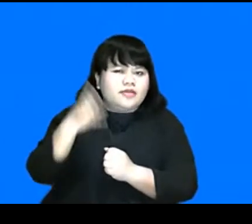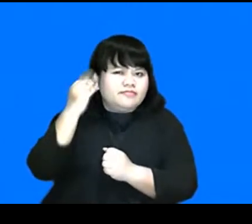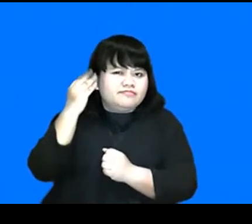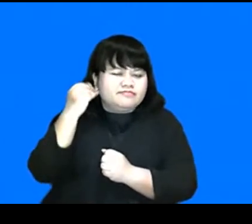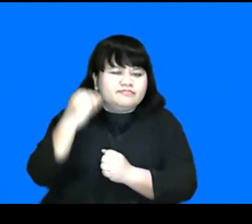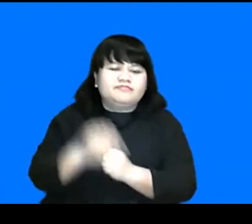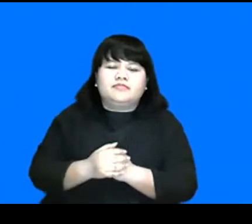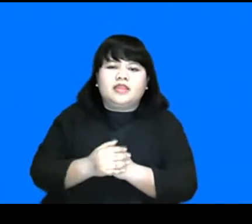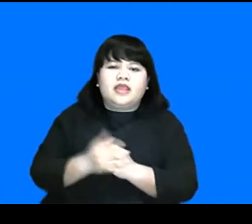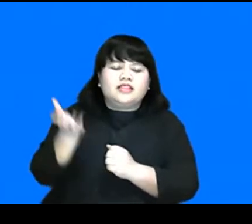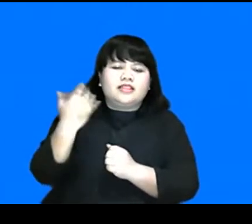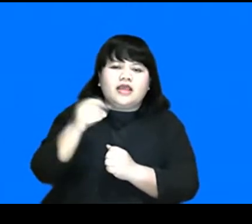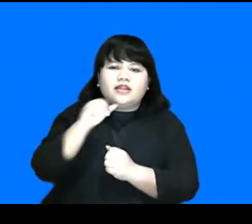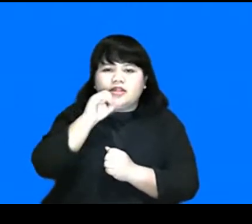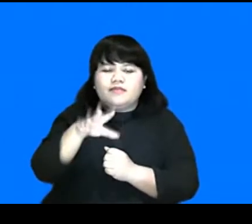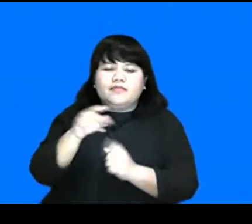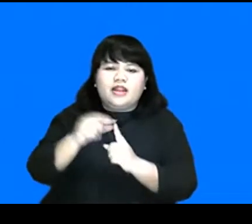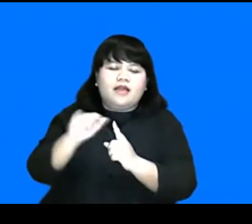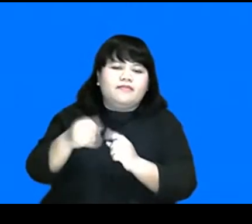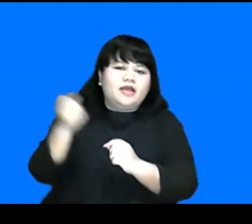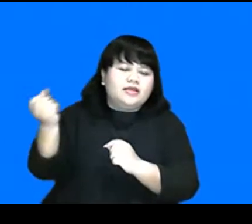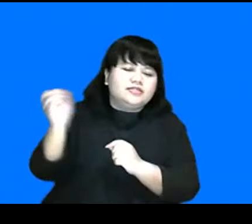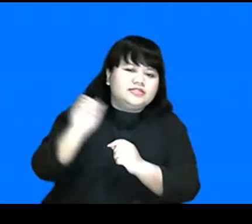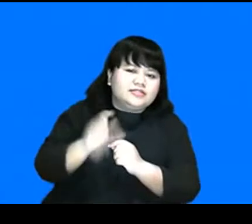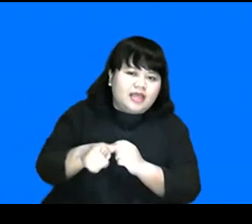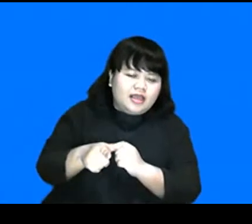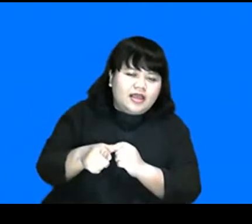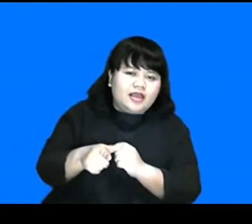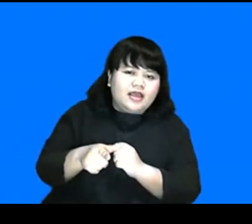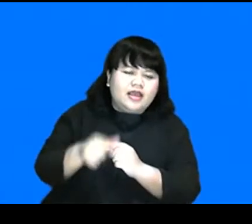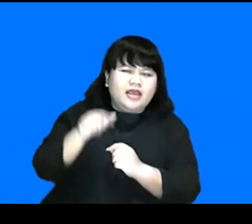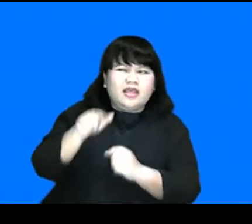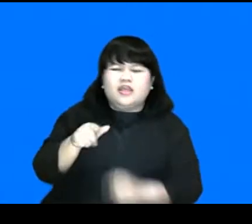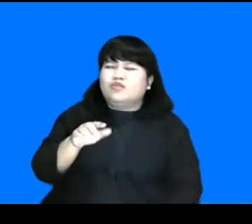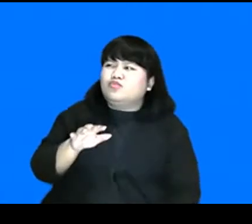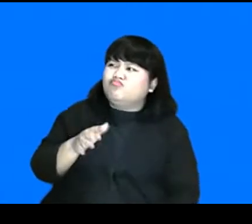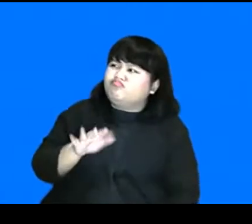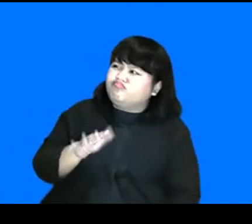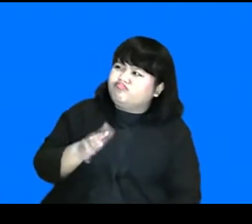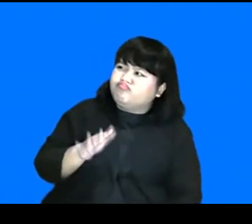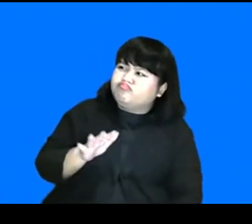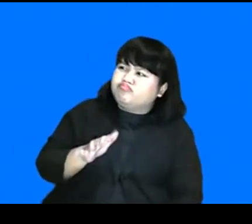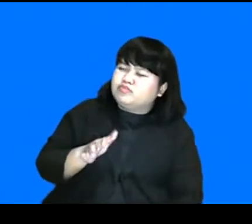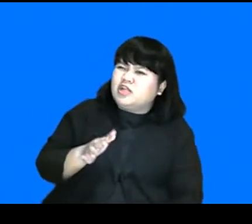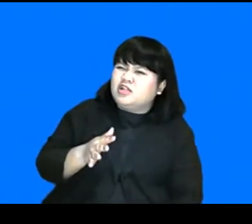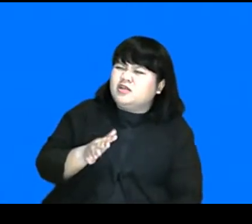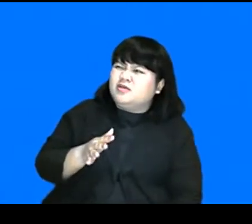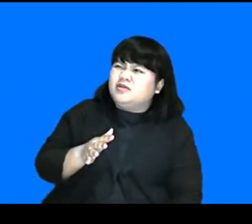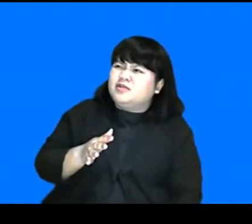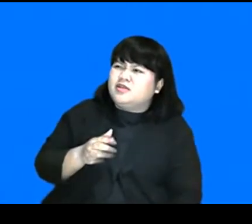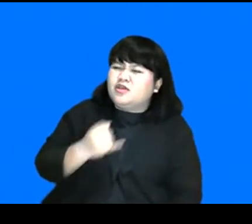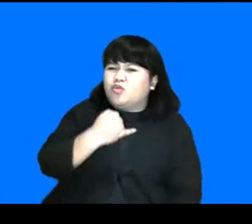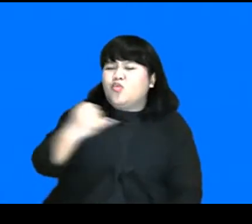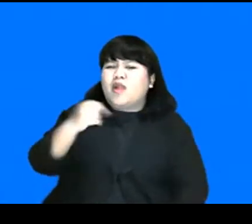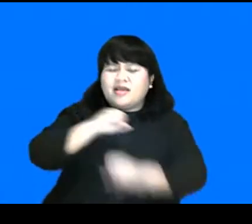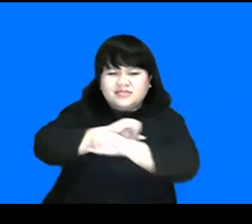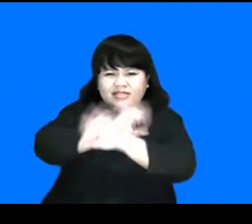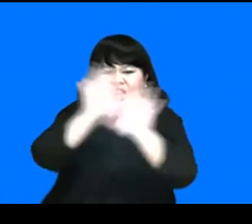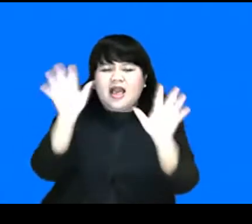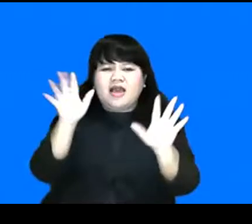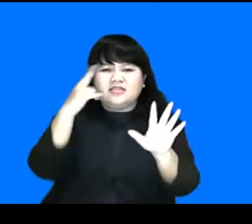to be somewhat opaque, very mysterious, only for the experts, etc., etc., etc., which is